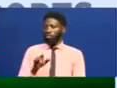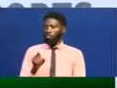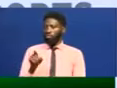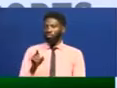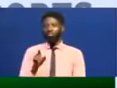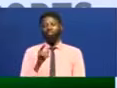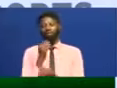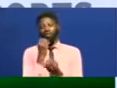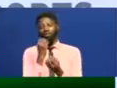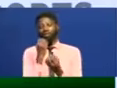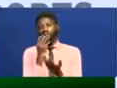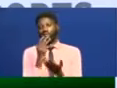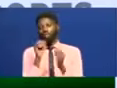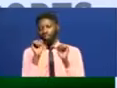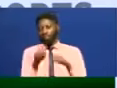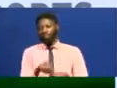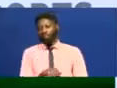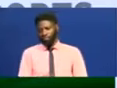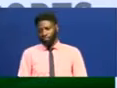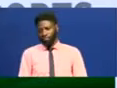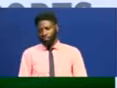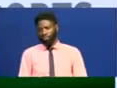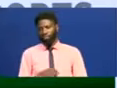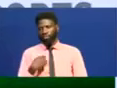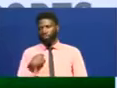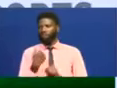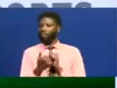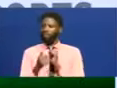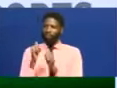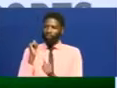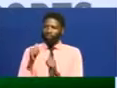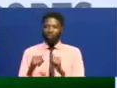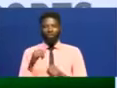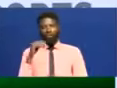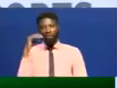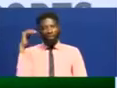will tell you that I have refused theory.